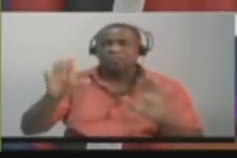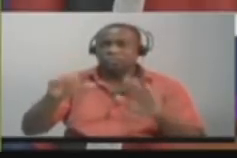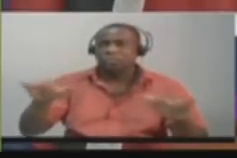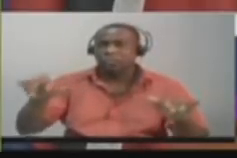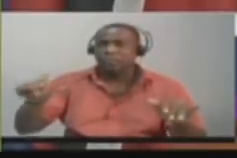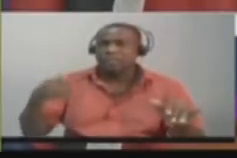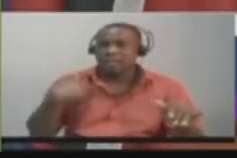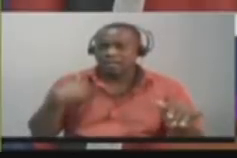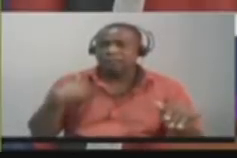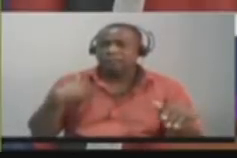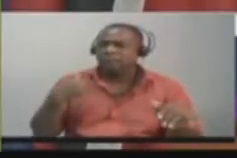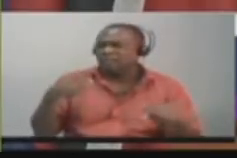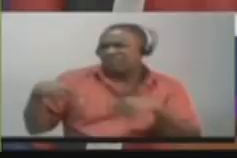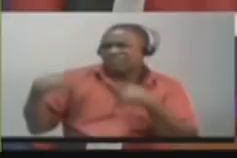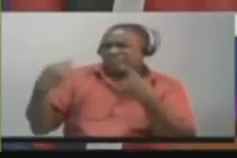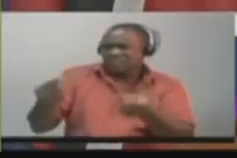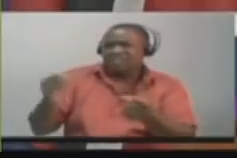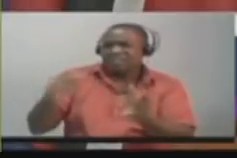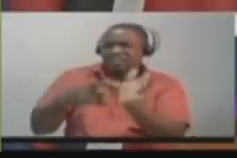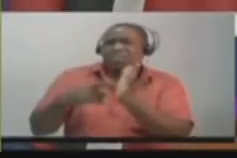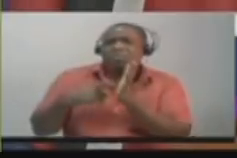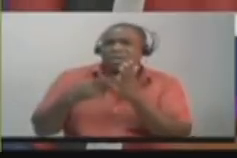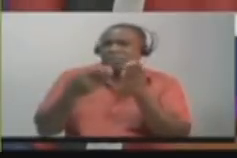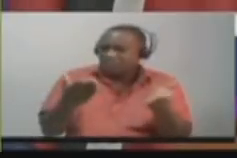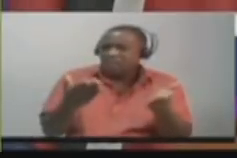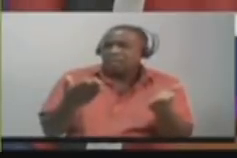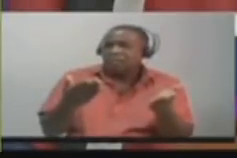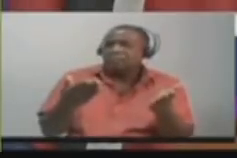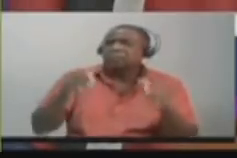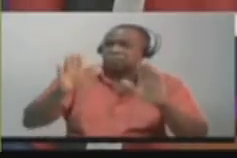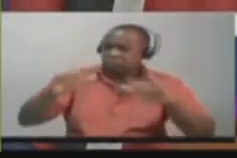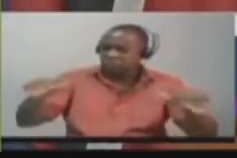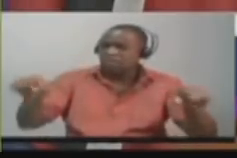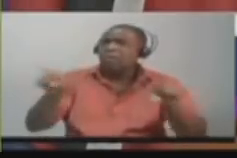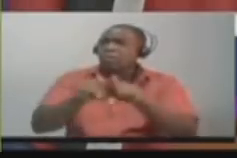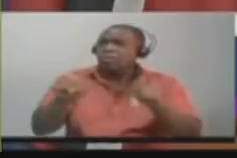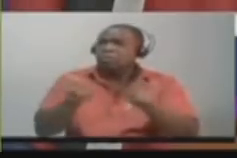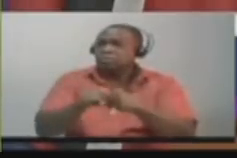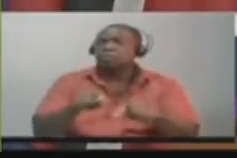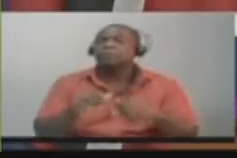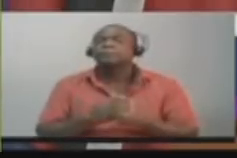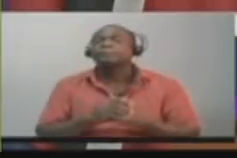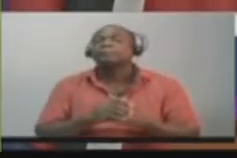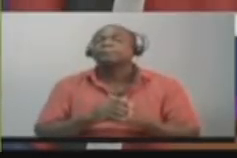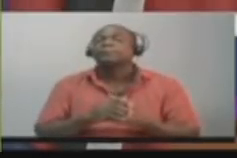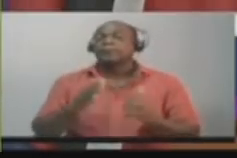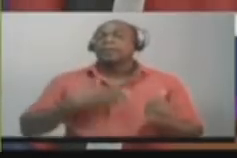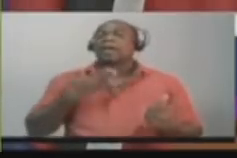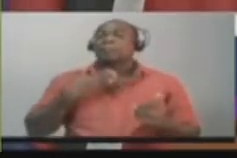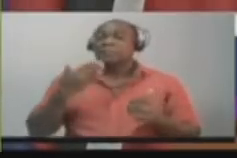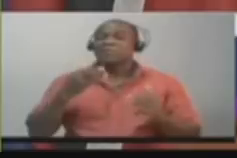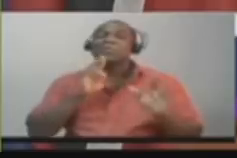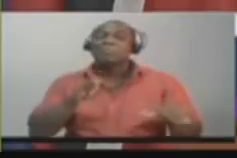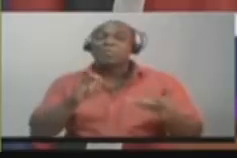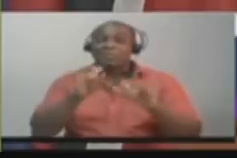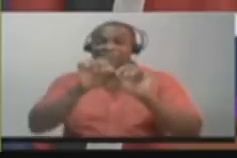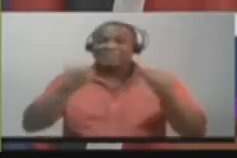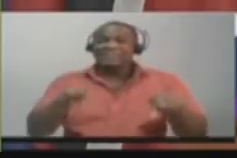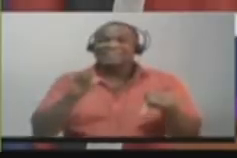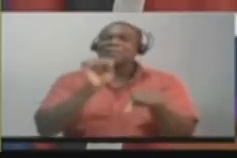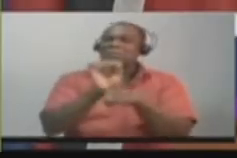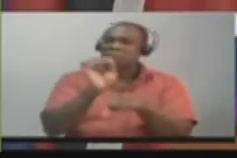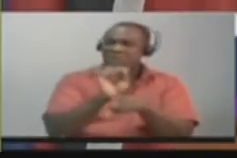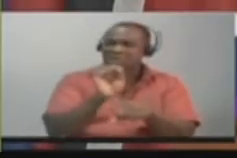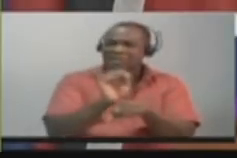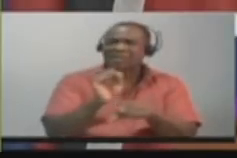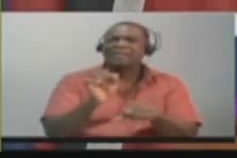Trinidad, it has always been in place. Prime Minister, I'm happy to report that the system is working. We've been tweaking as we go